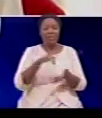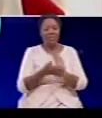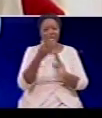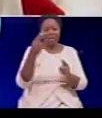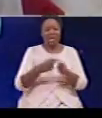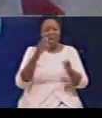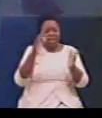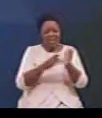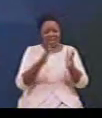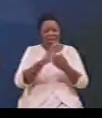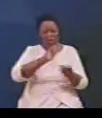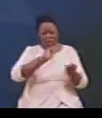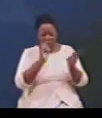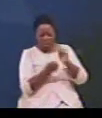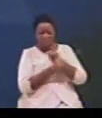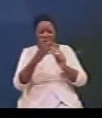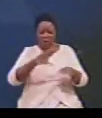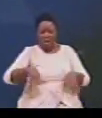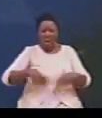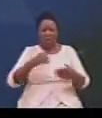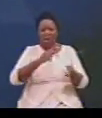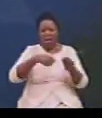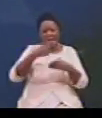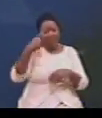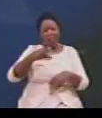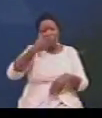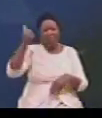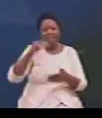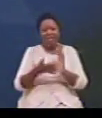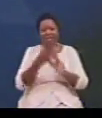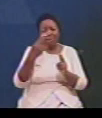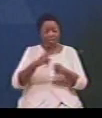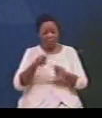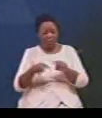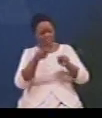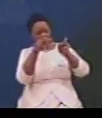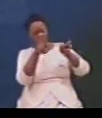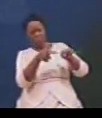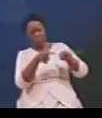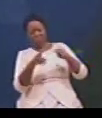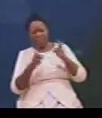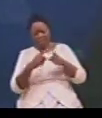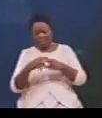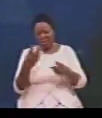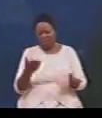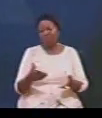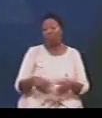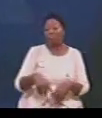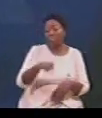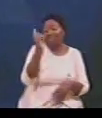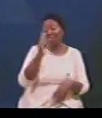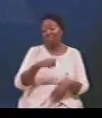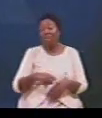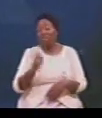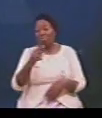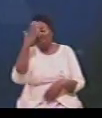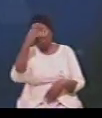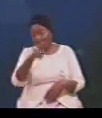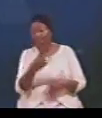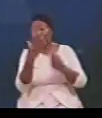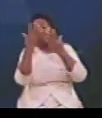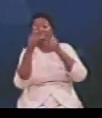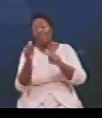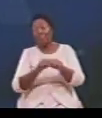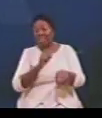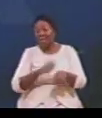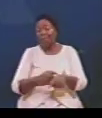It will turn your life around for the better. And people who have been looking at you, that, you know, you're always sorrowful, you're